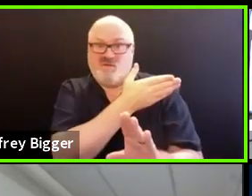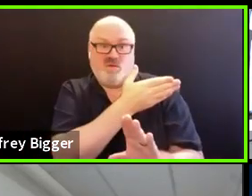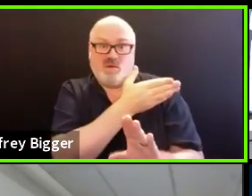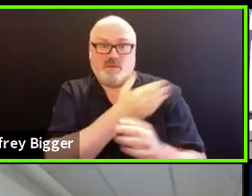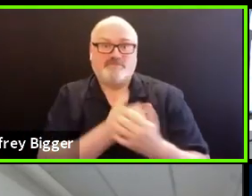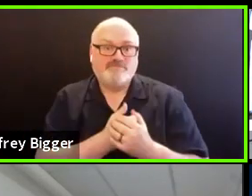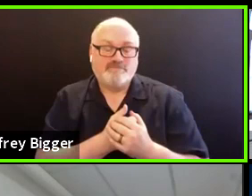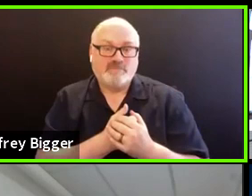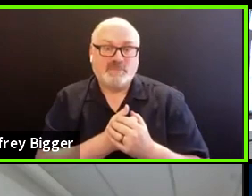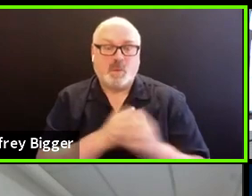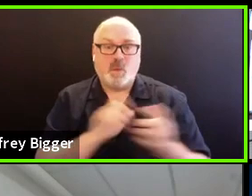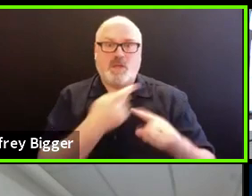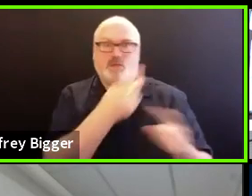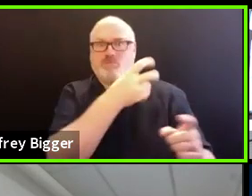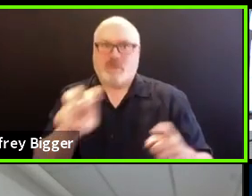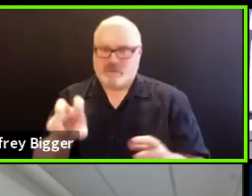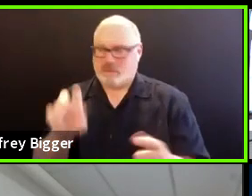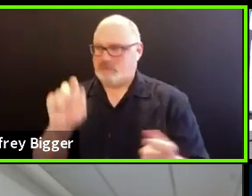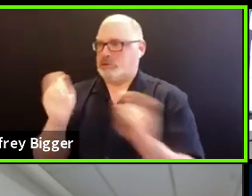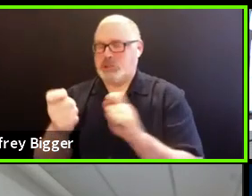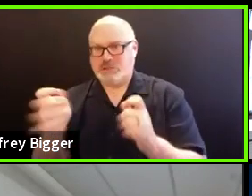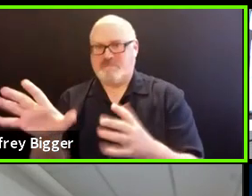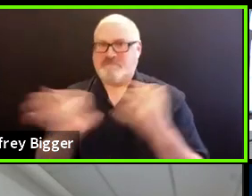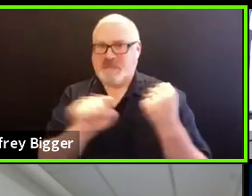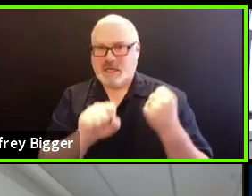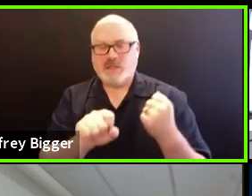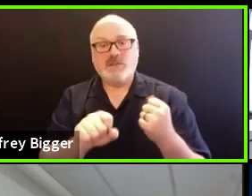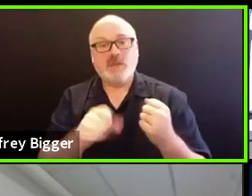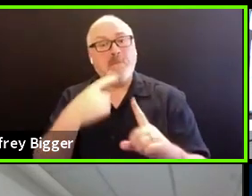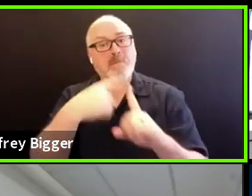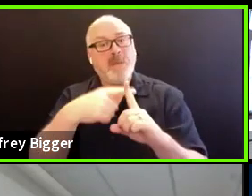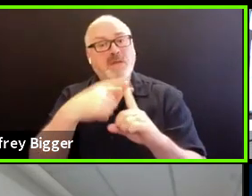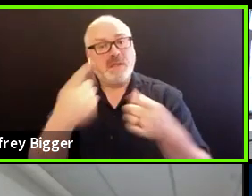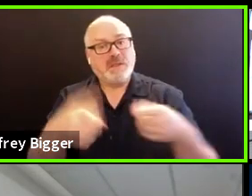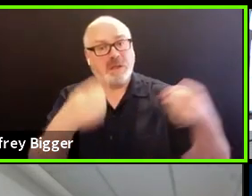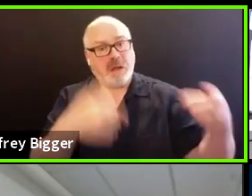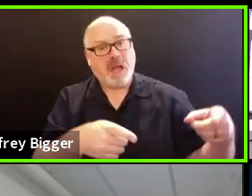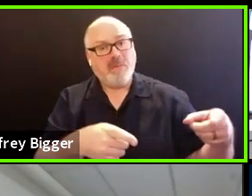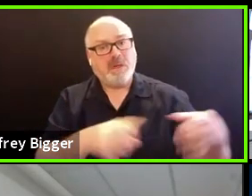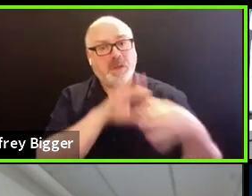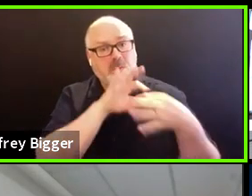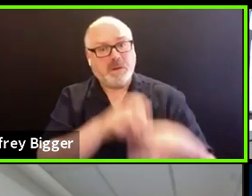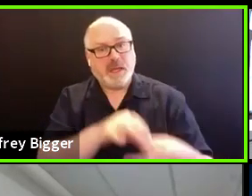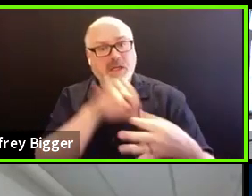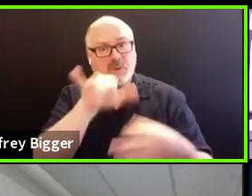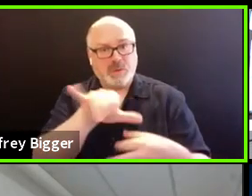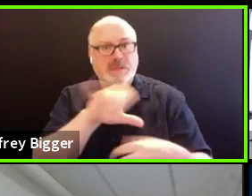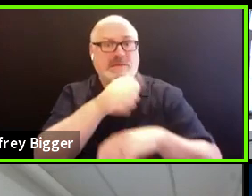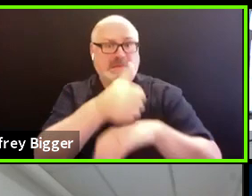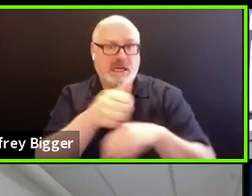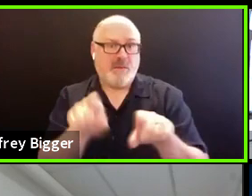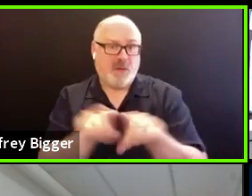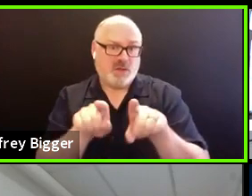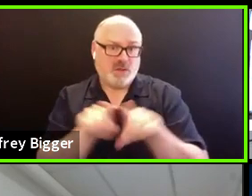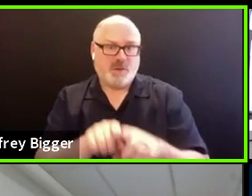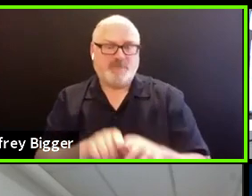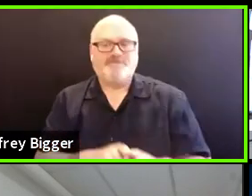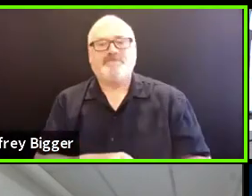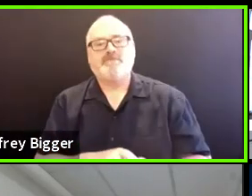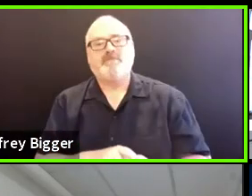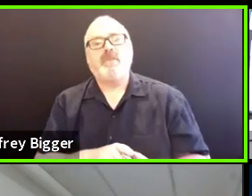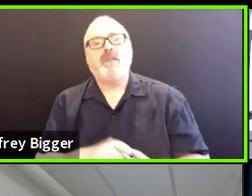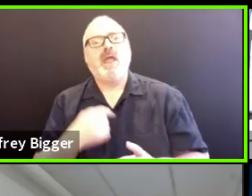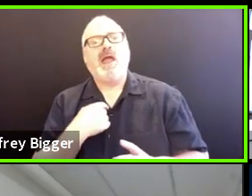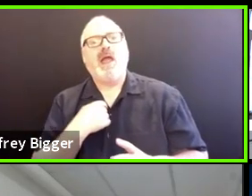so quickly. So I think there are some good things that have come from this. Yes. So Mark, on the one hand, I